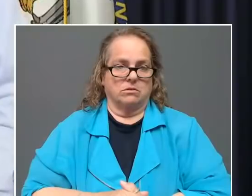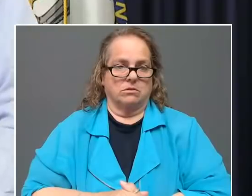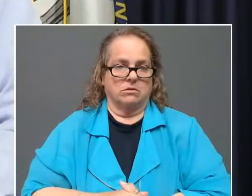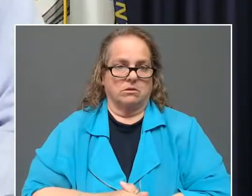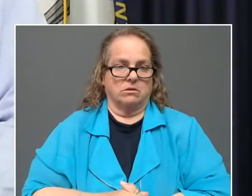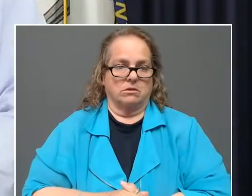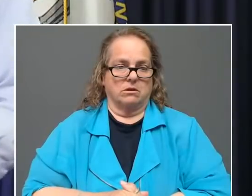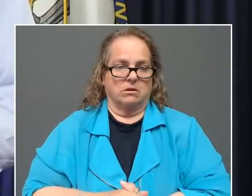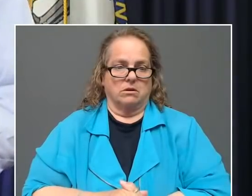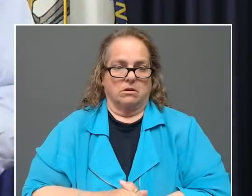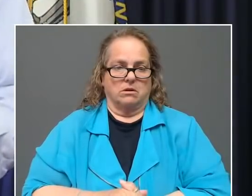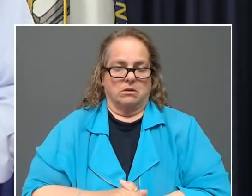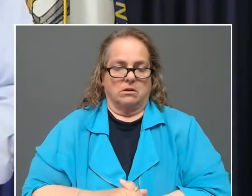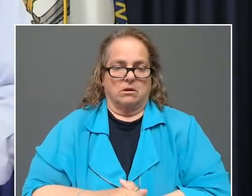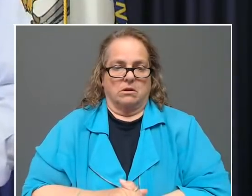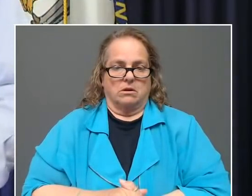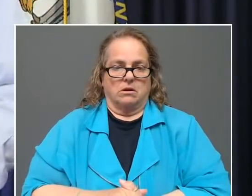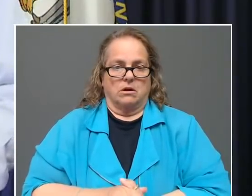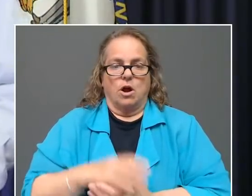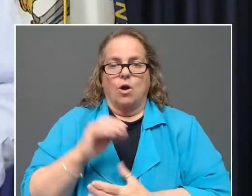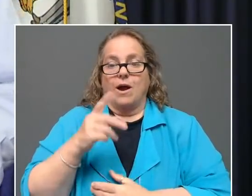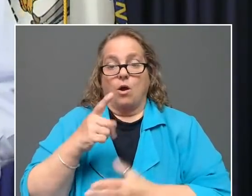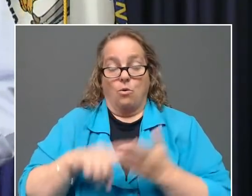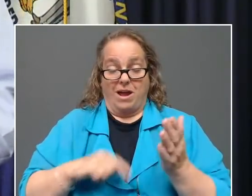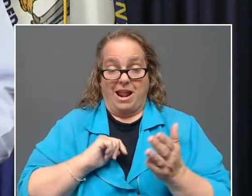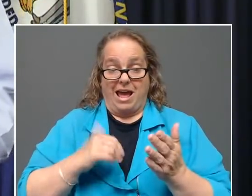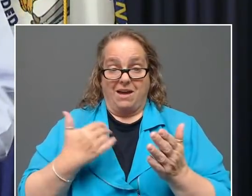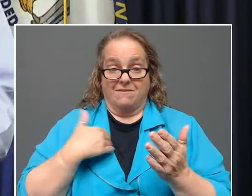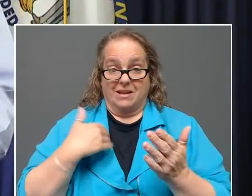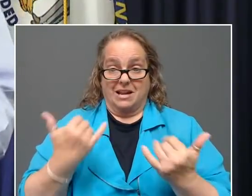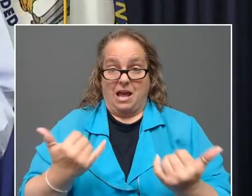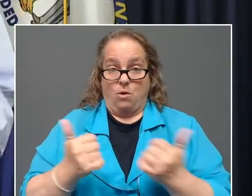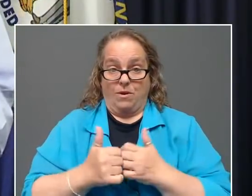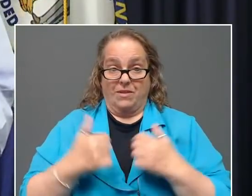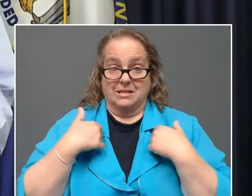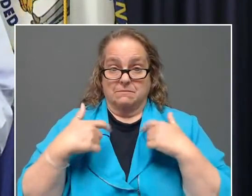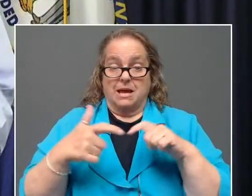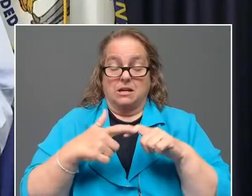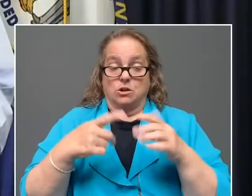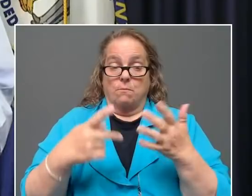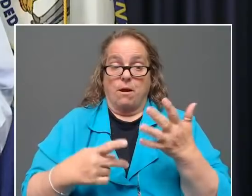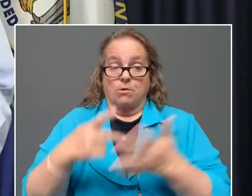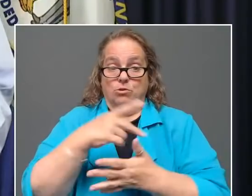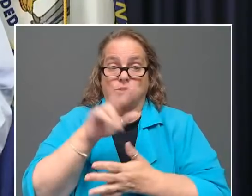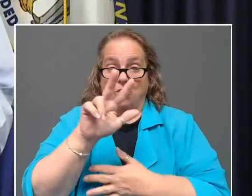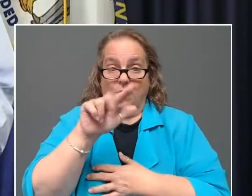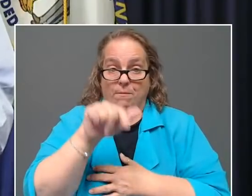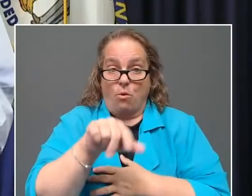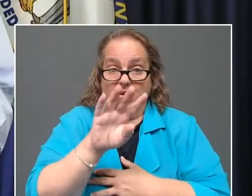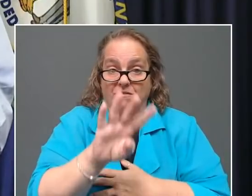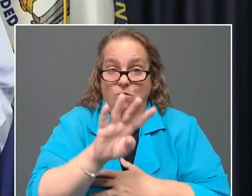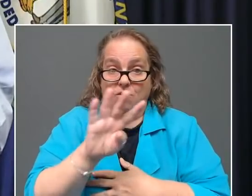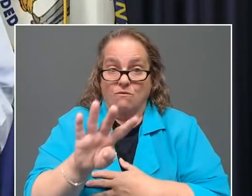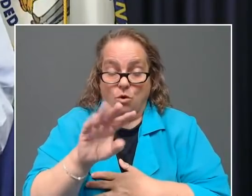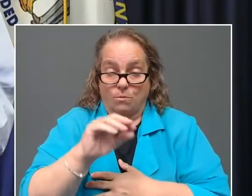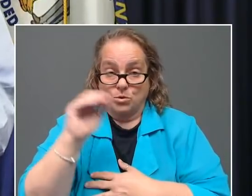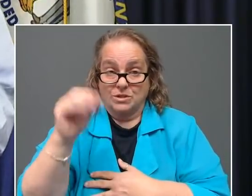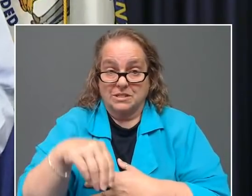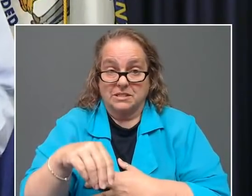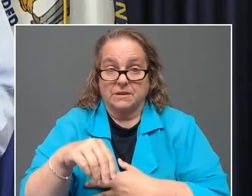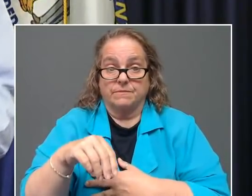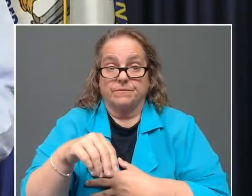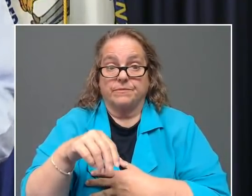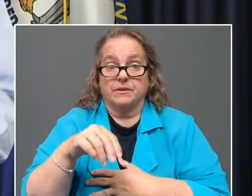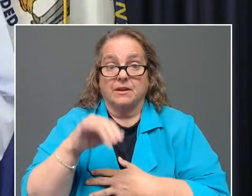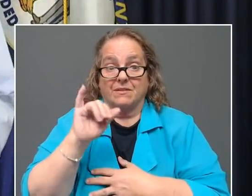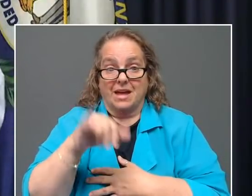Okay. What I've got right now is that the Hispanic population is 3.44%. That's something that we will